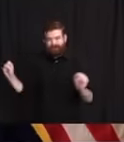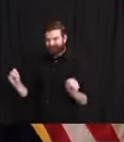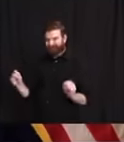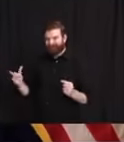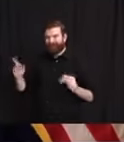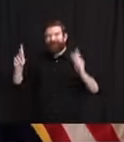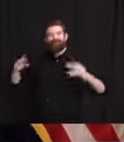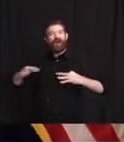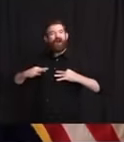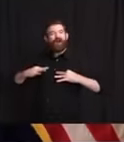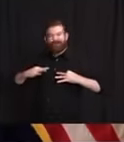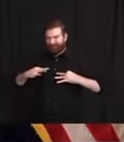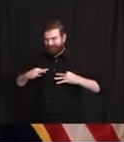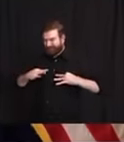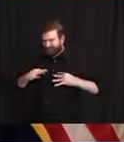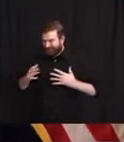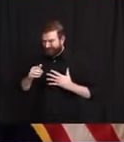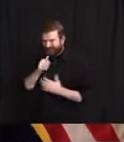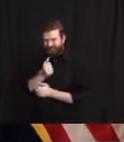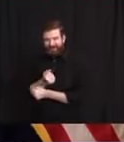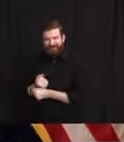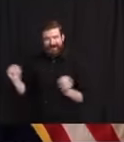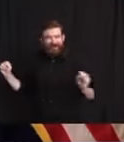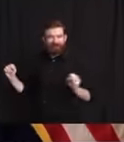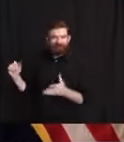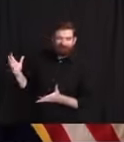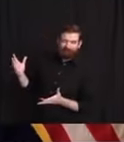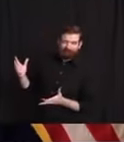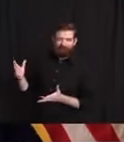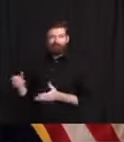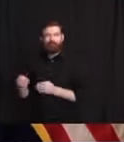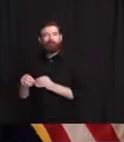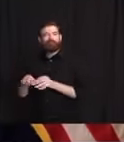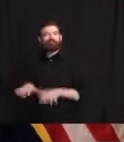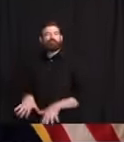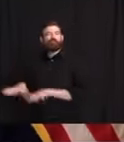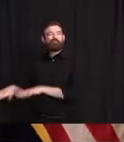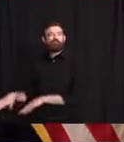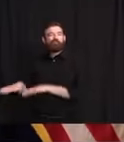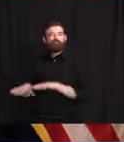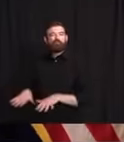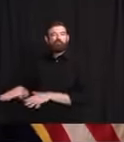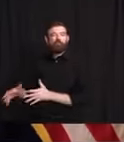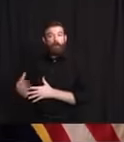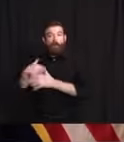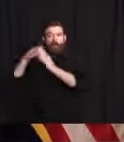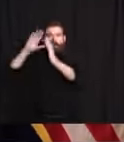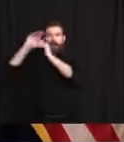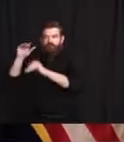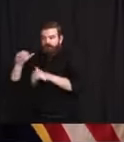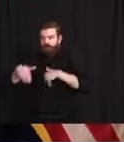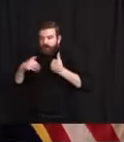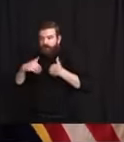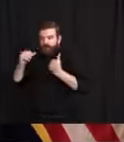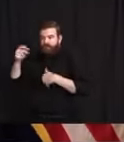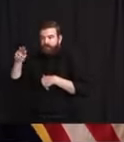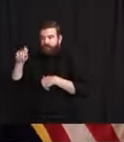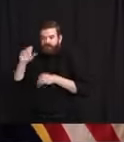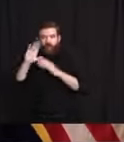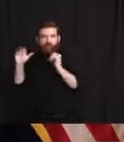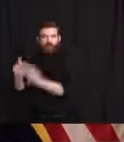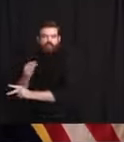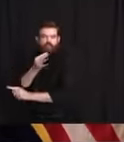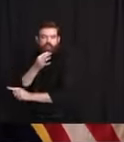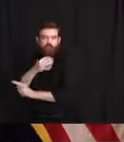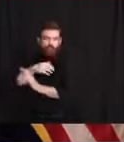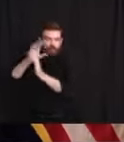it's more casual than a professional reality, but I hope we get there sooner than later. We have thought now for a couple of weeks, we wanted